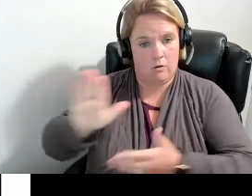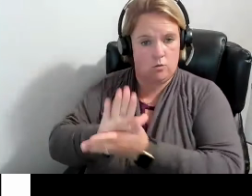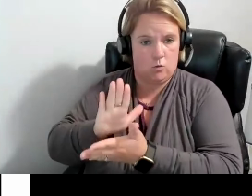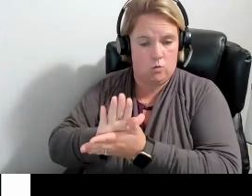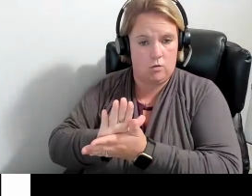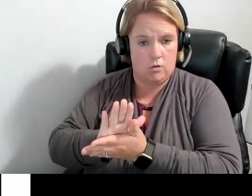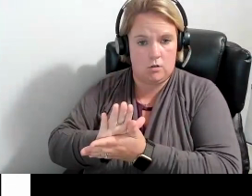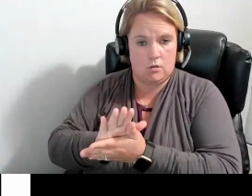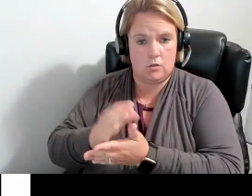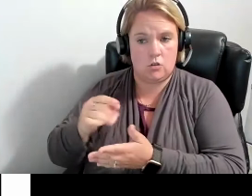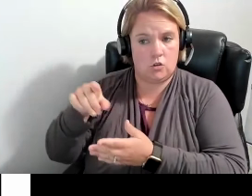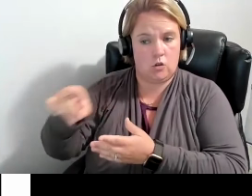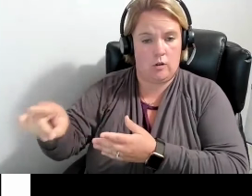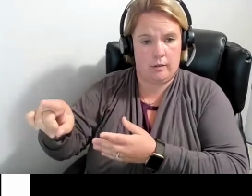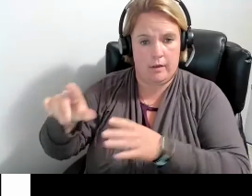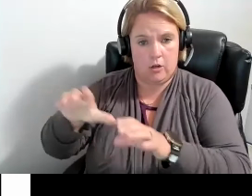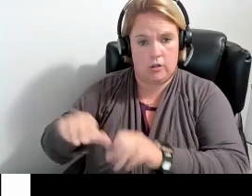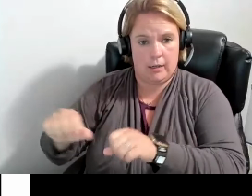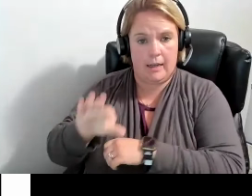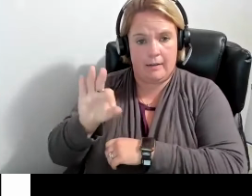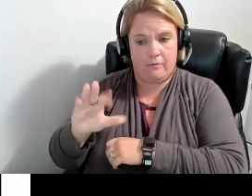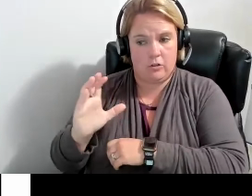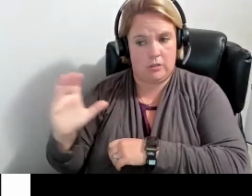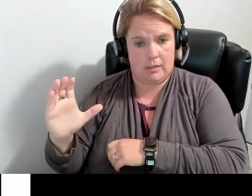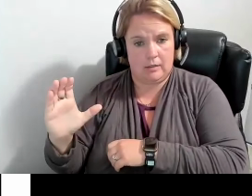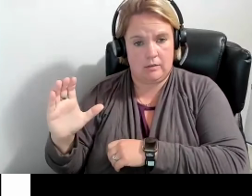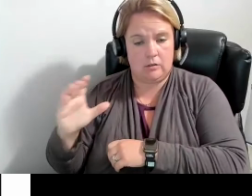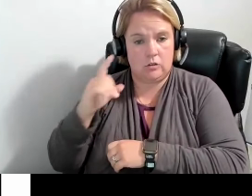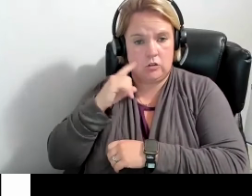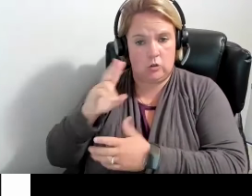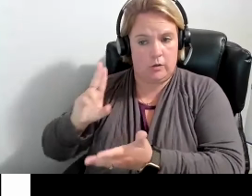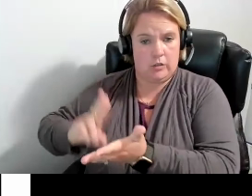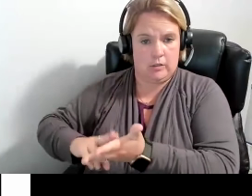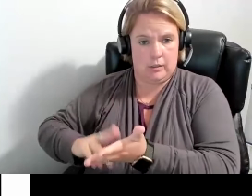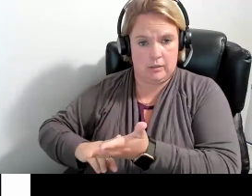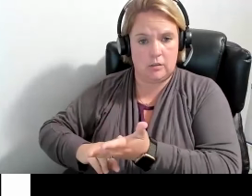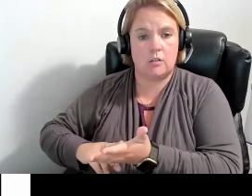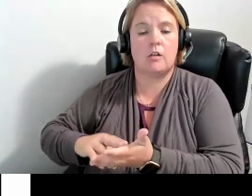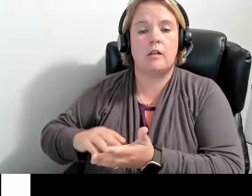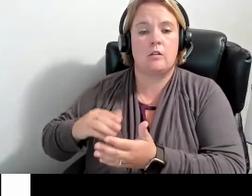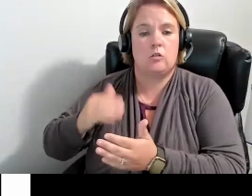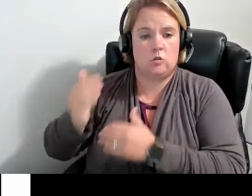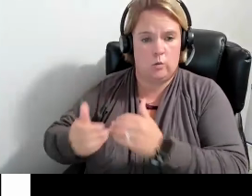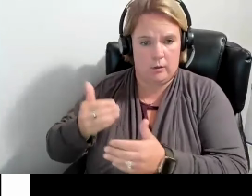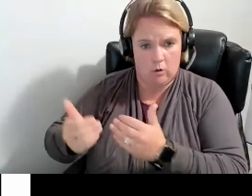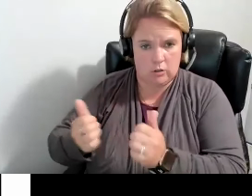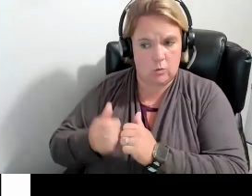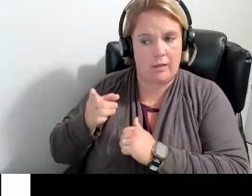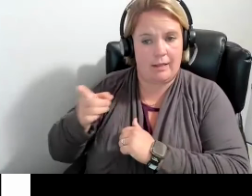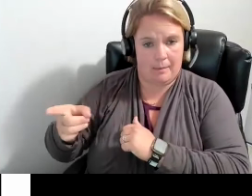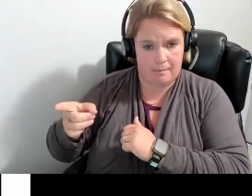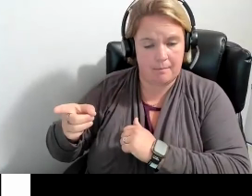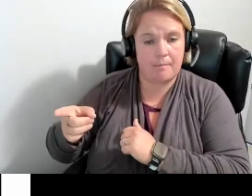So students are taking it as Fresno City College students now, so we are enrolling them, doing the matriculation process with them.